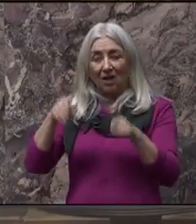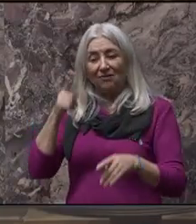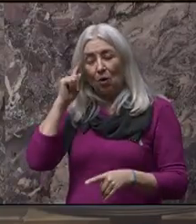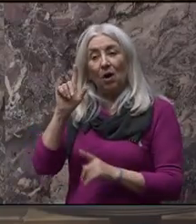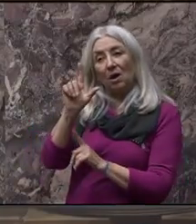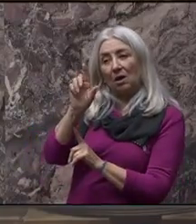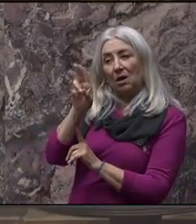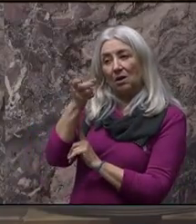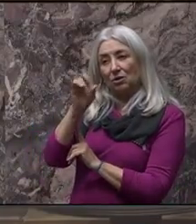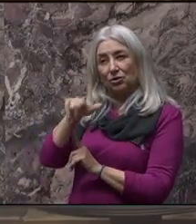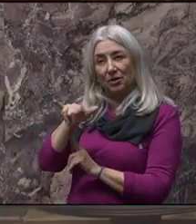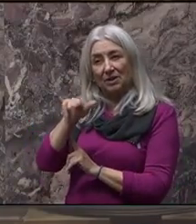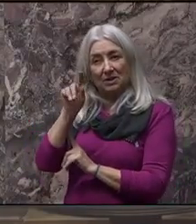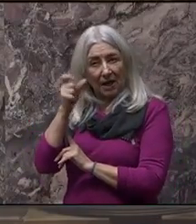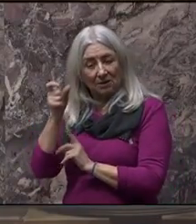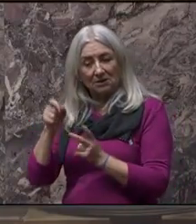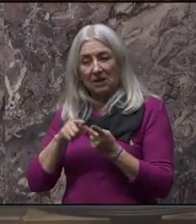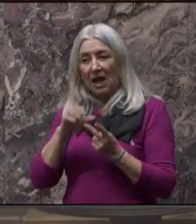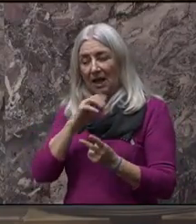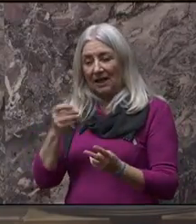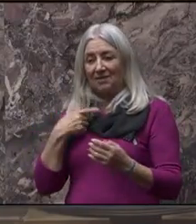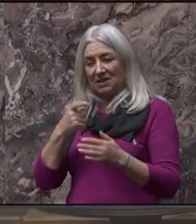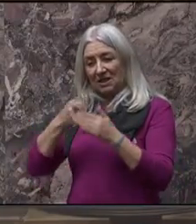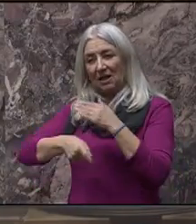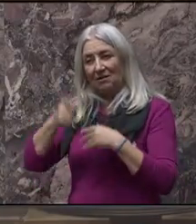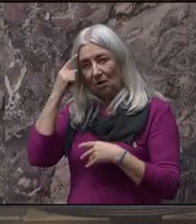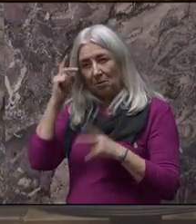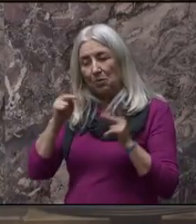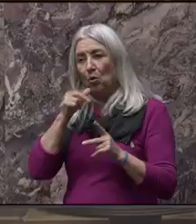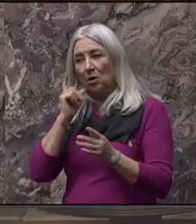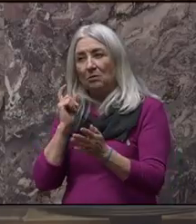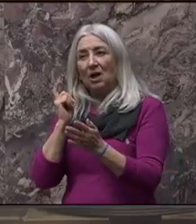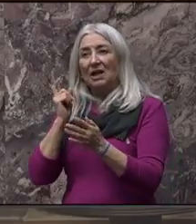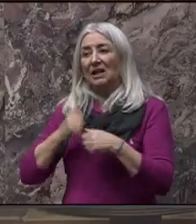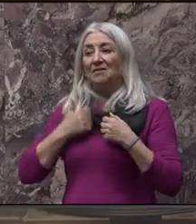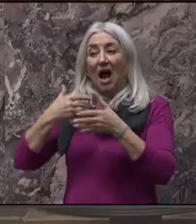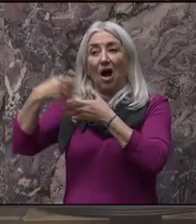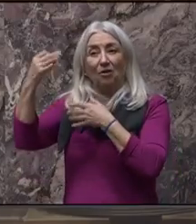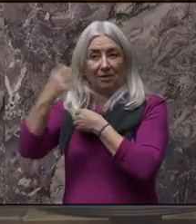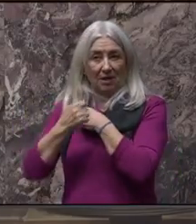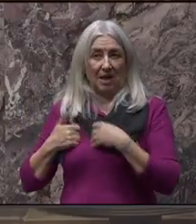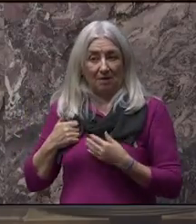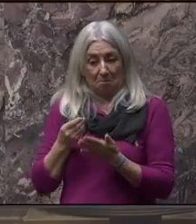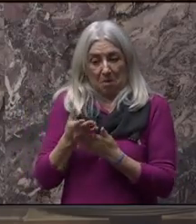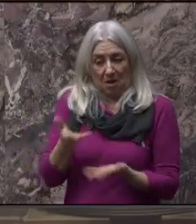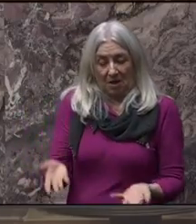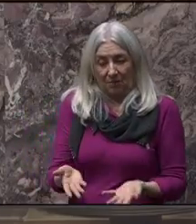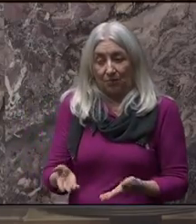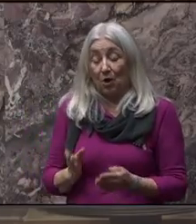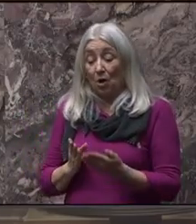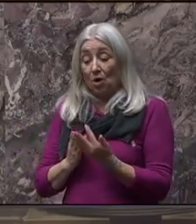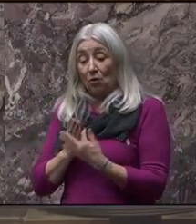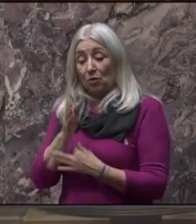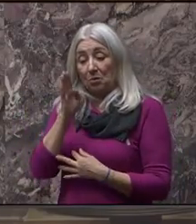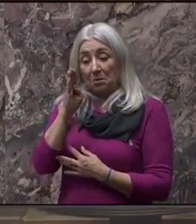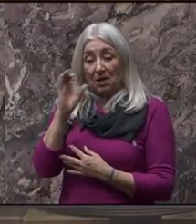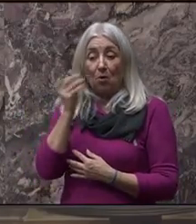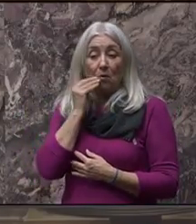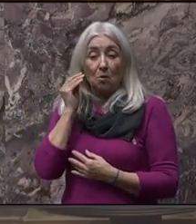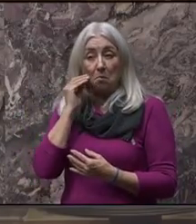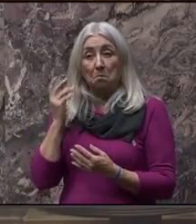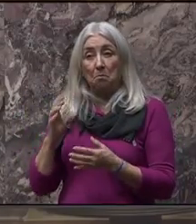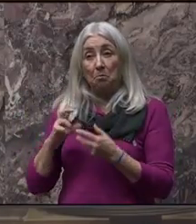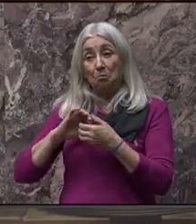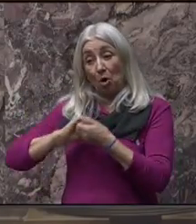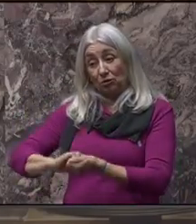on foreign purchasers of homes in Metro Vancouver. And through the BC Home Partnership Program,